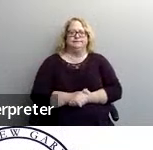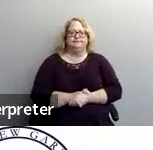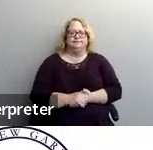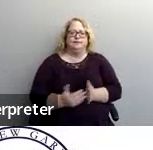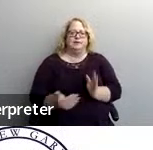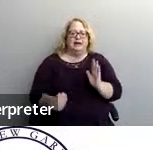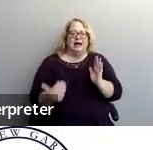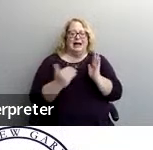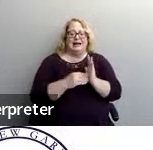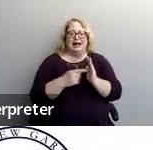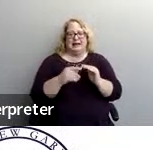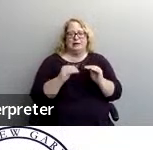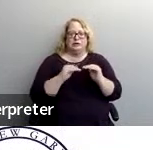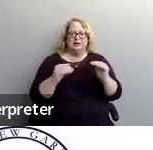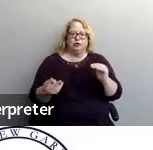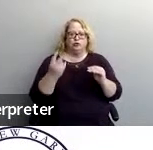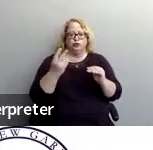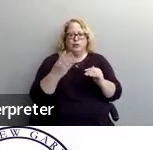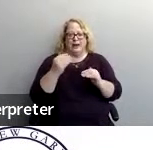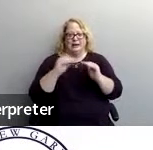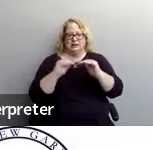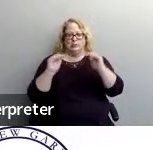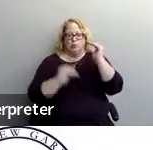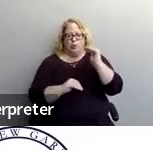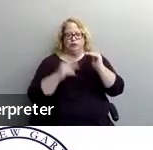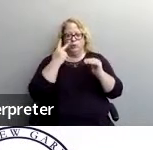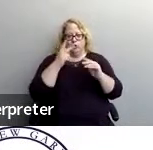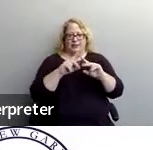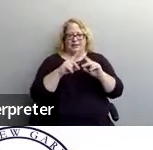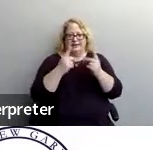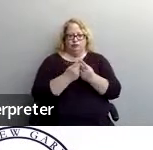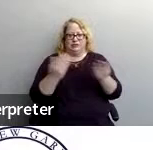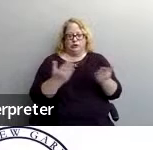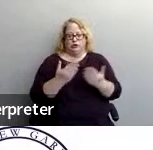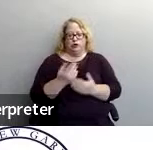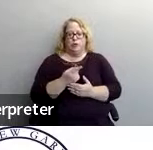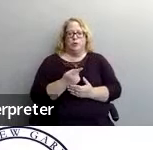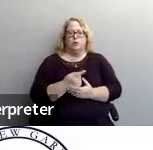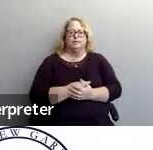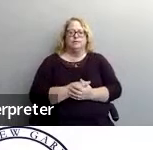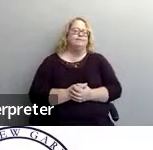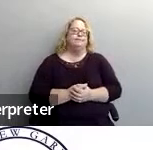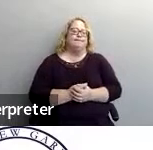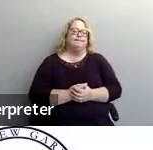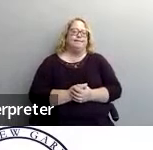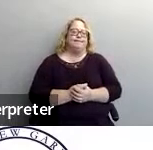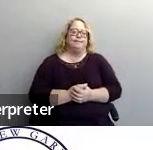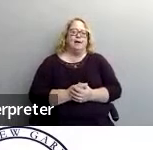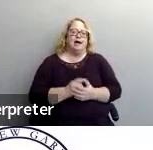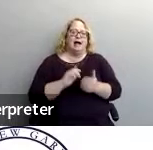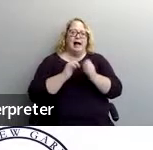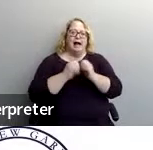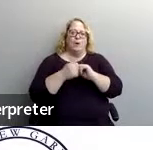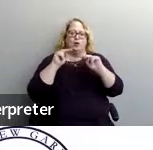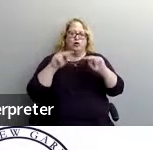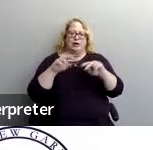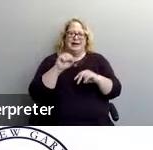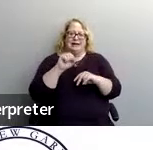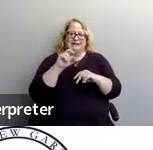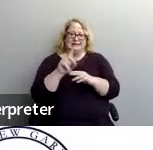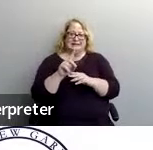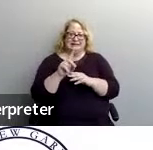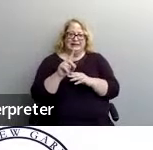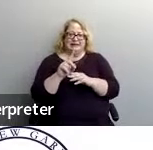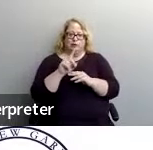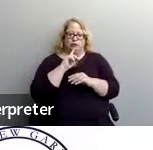Again, here we delve into Tier 2 and disproportionality as we look at the districts here. One of the ways here that we look at SSD to